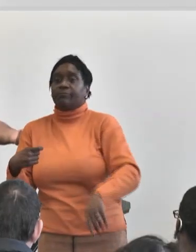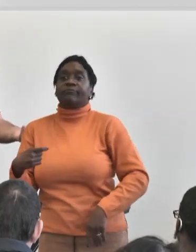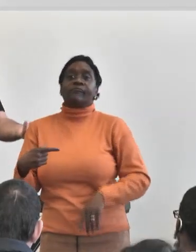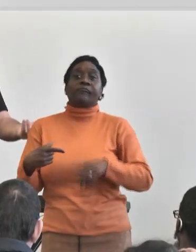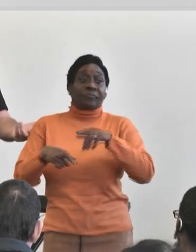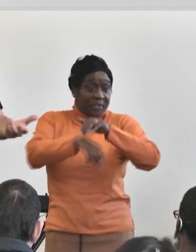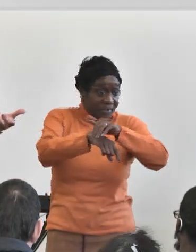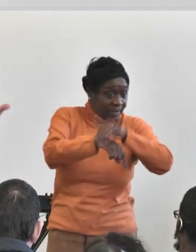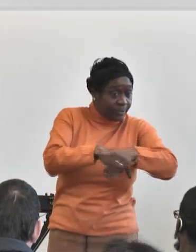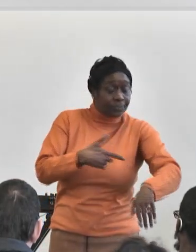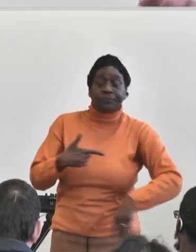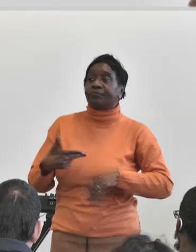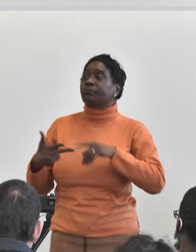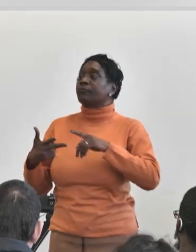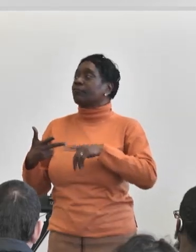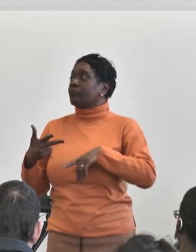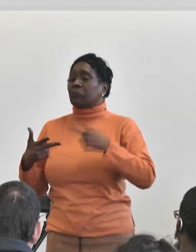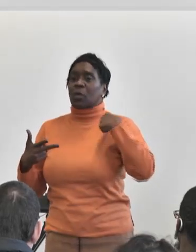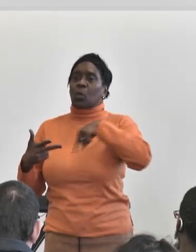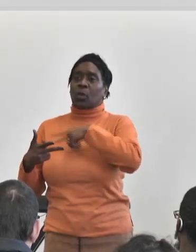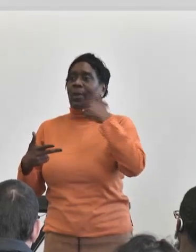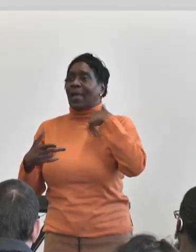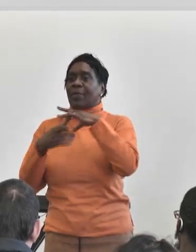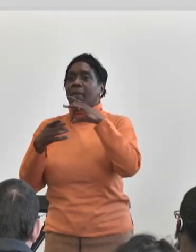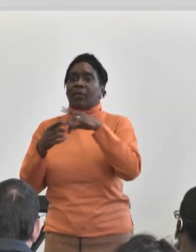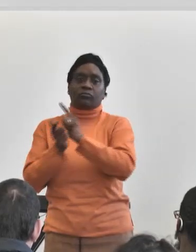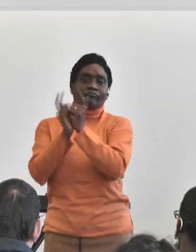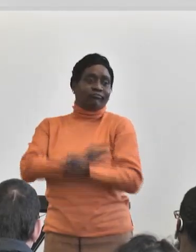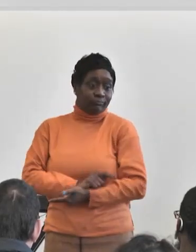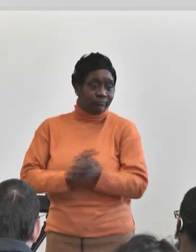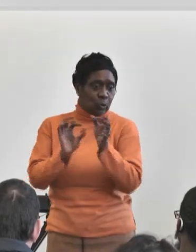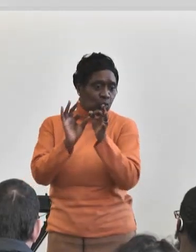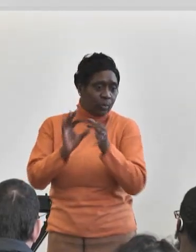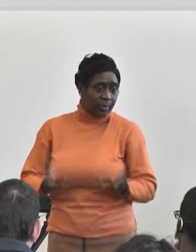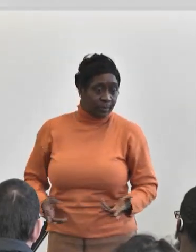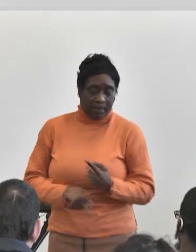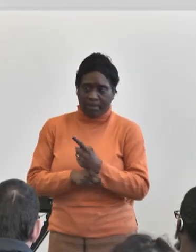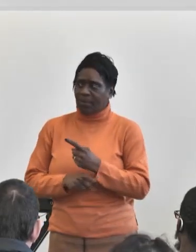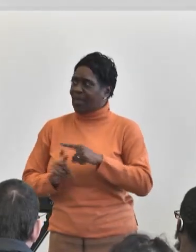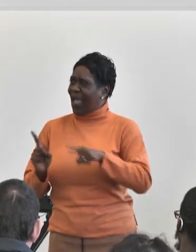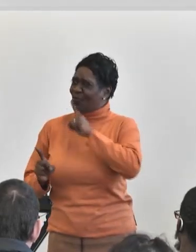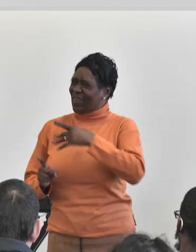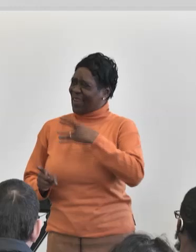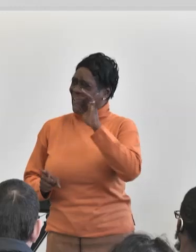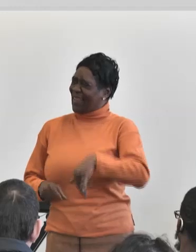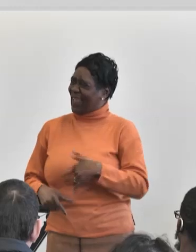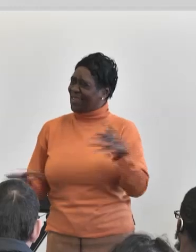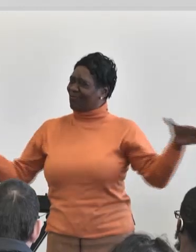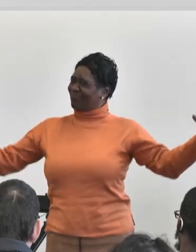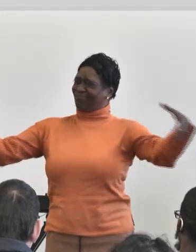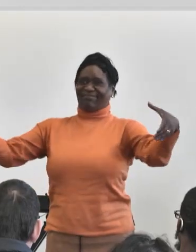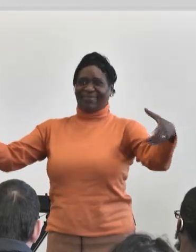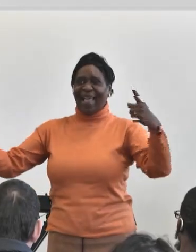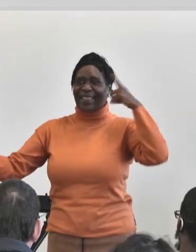and English. In English. And we're going to have the message interpreted. Y vamos a tener el mensaje interpretado. I really like that. De verdad me gusta.